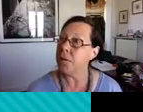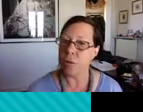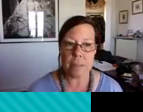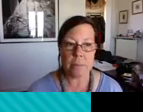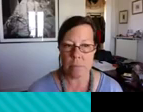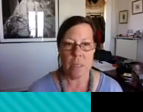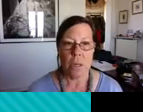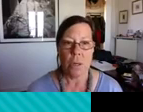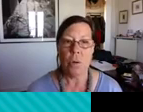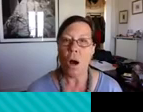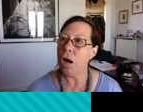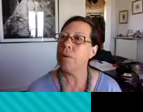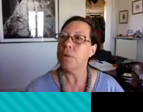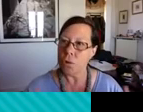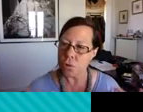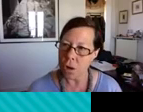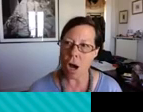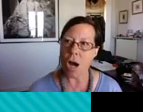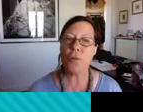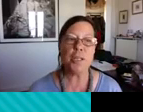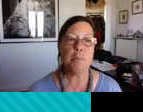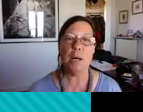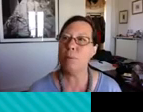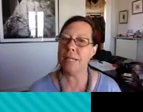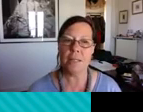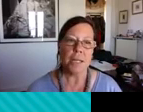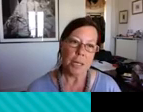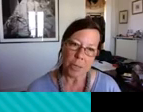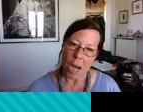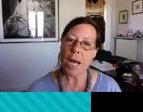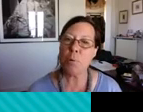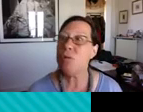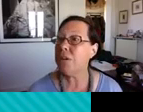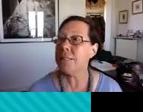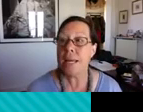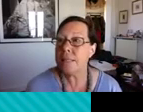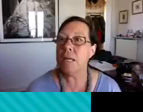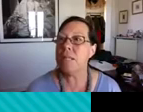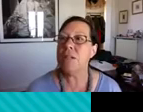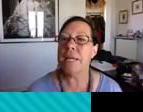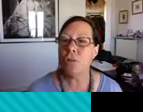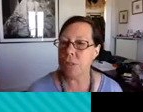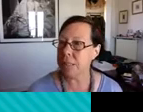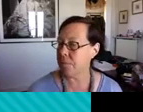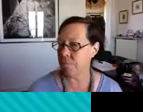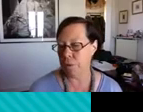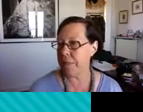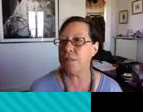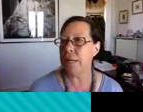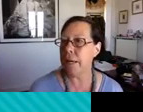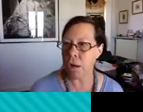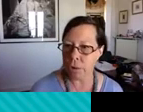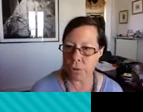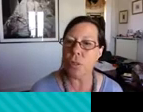many countries, who are offering the public unproven and sometimes even dangerous, what